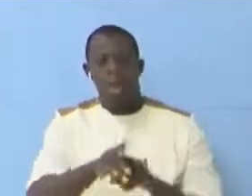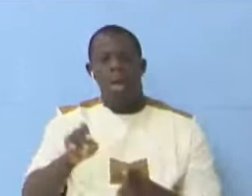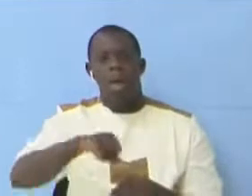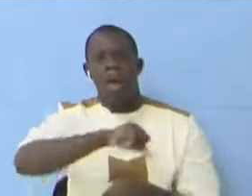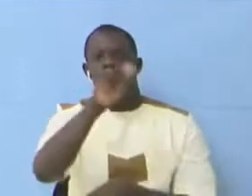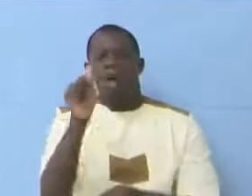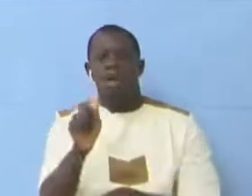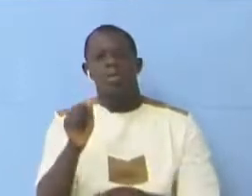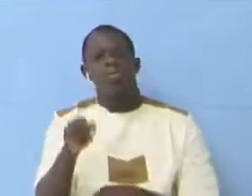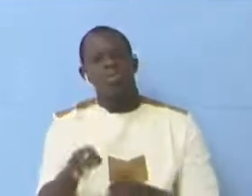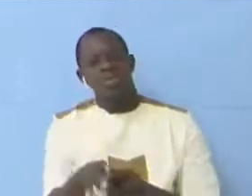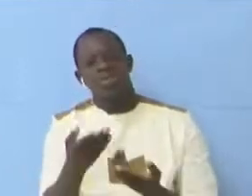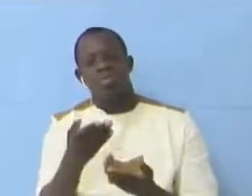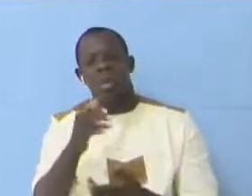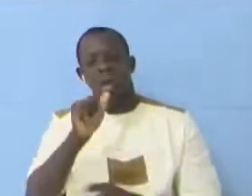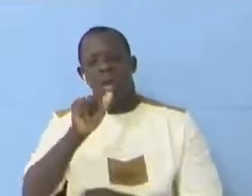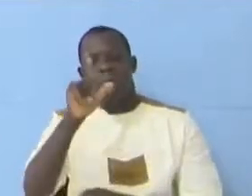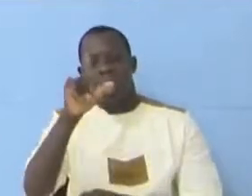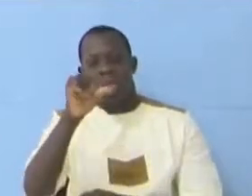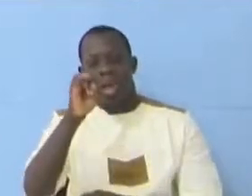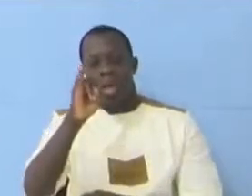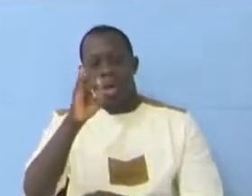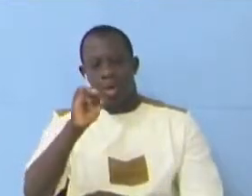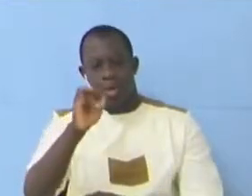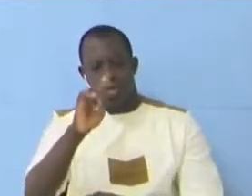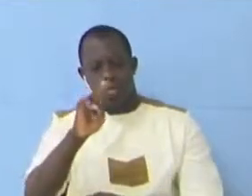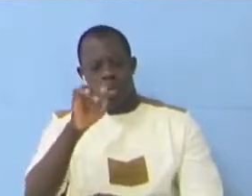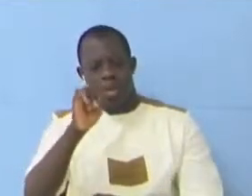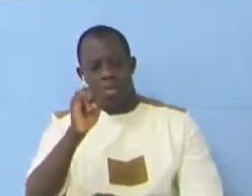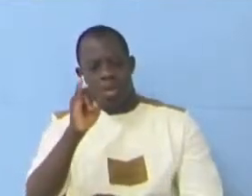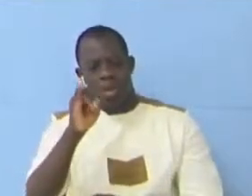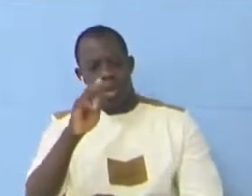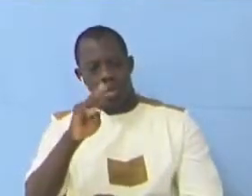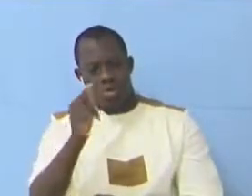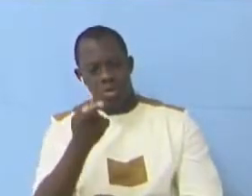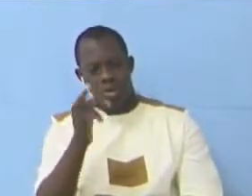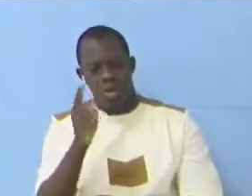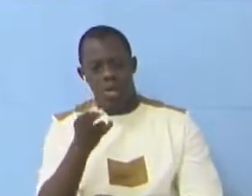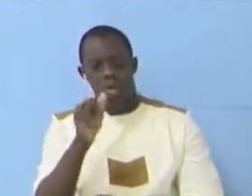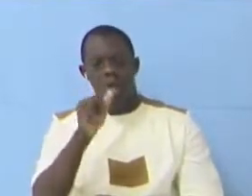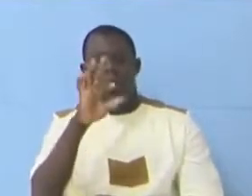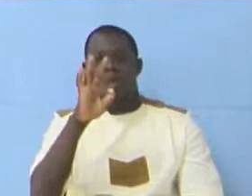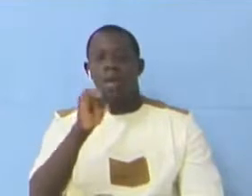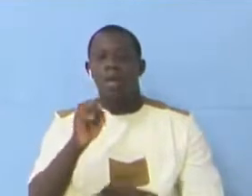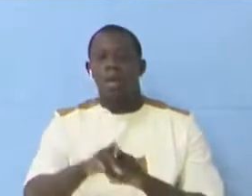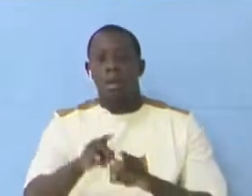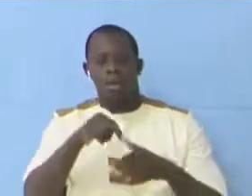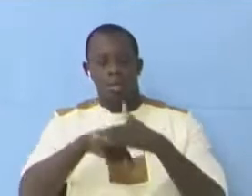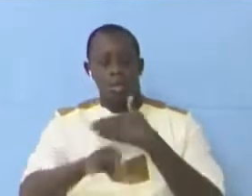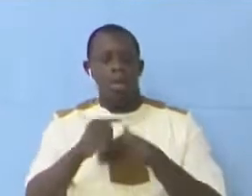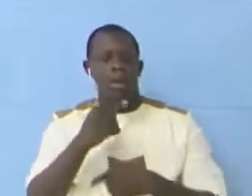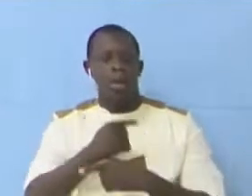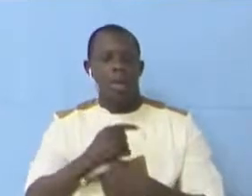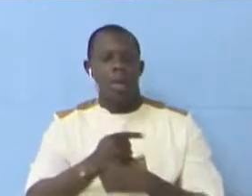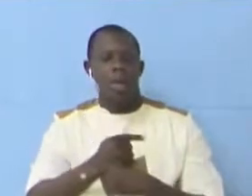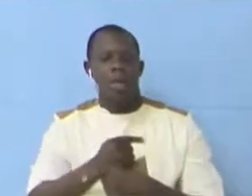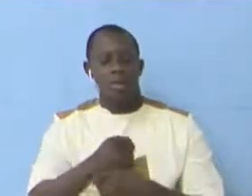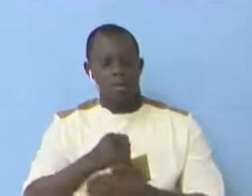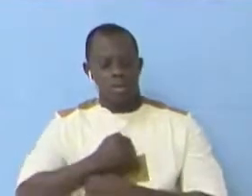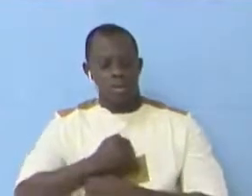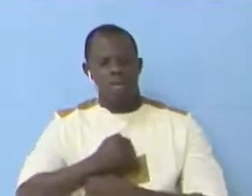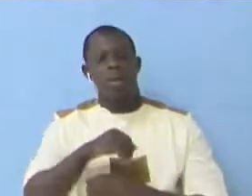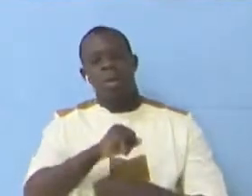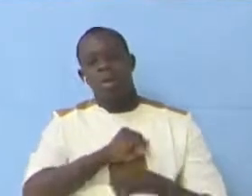was director of internal security. Aliou Singate nag moo doon ki nga xam ne moo jiite woon bànqaas bi saytu woon wàllu kaaraange biir réew. All of them were